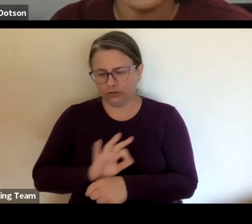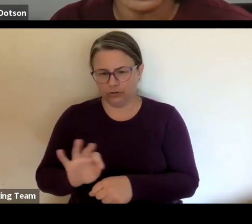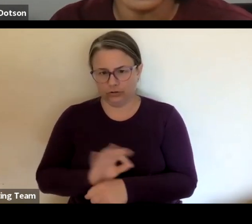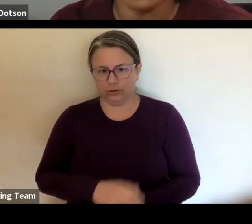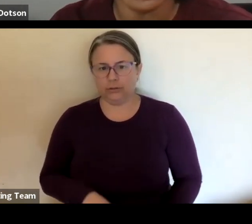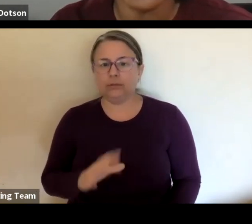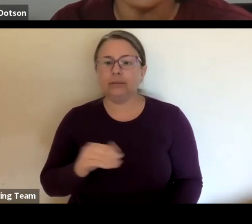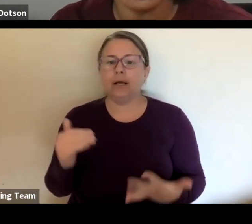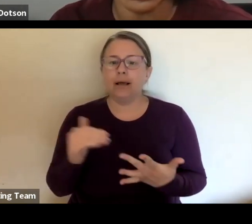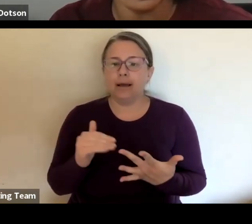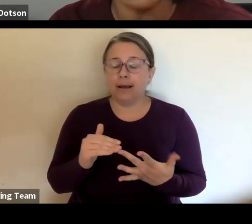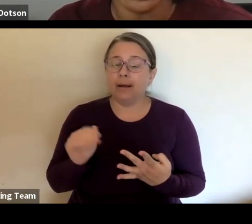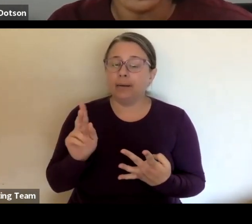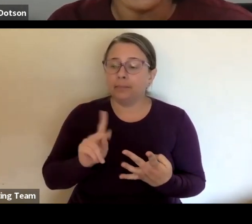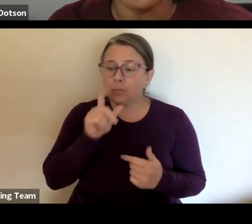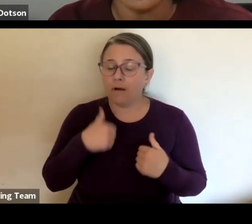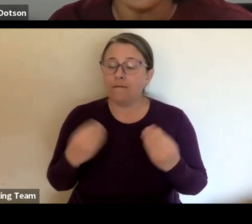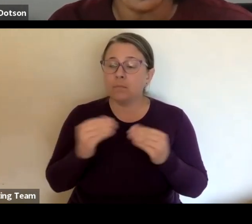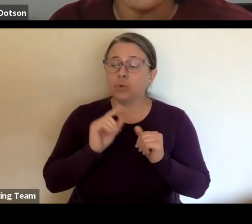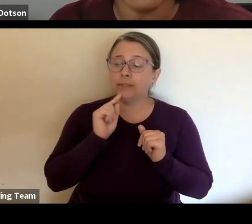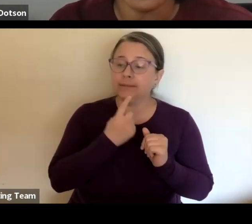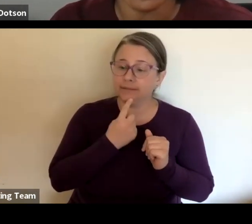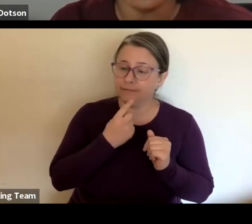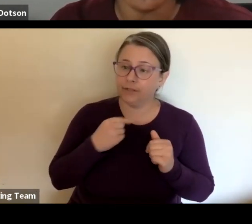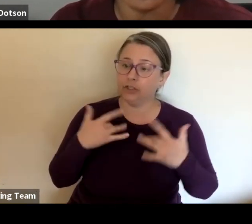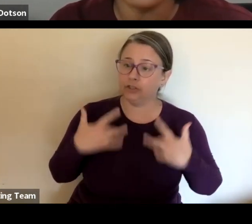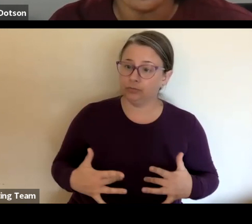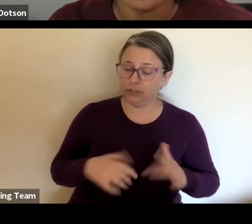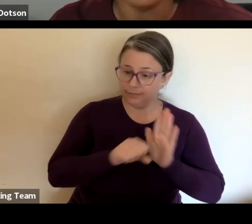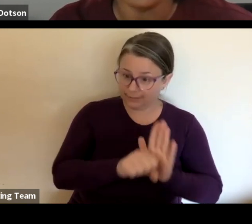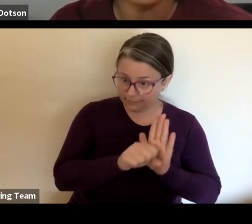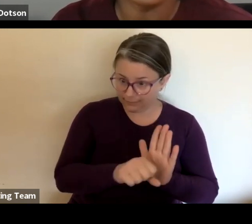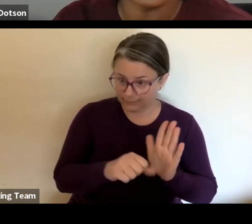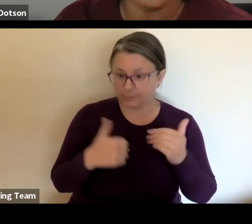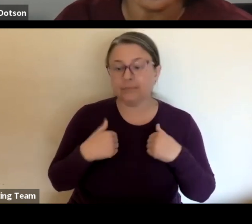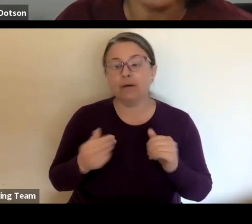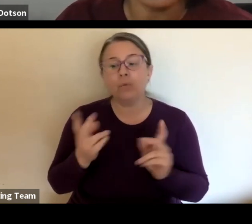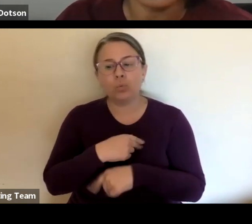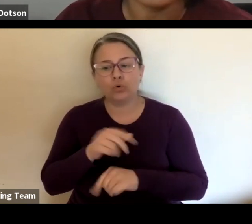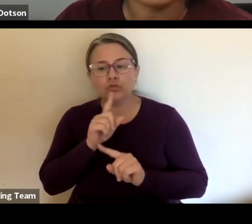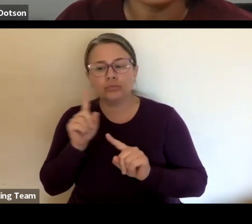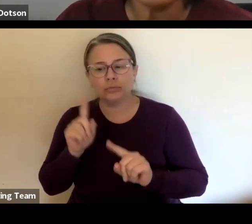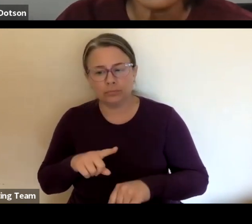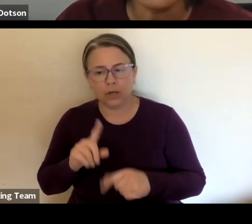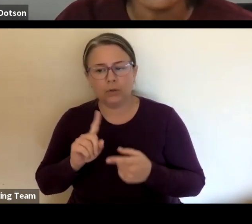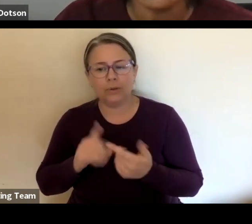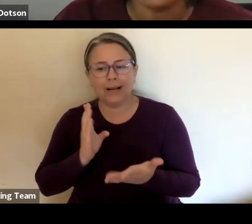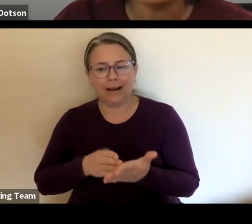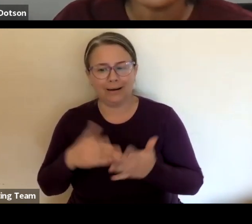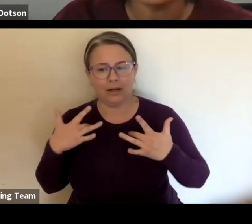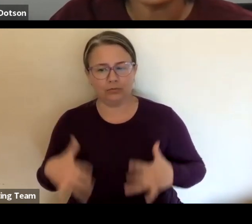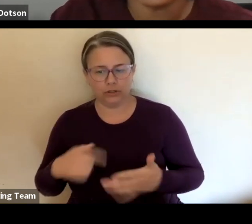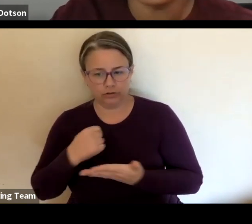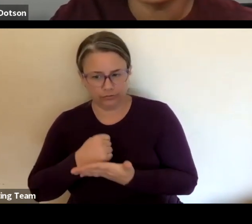have a worse response to antidepressant treatment. So it suggests that vascular depression is particularly hard to treat.